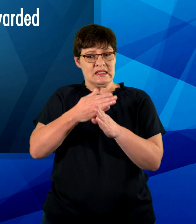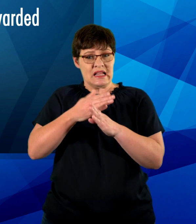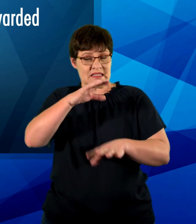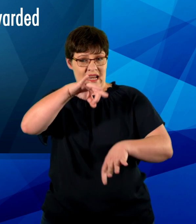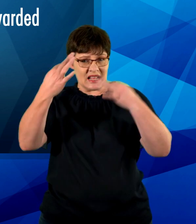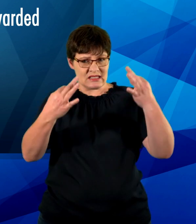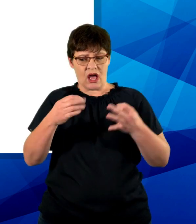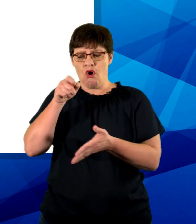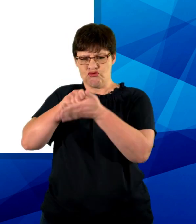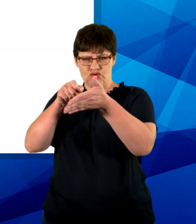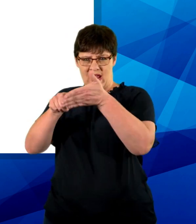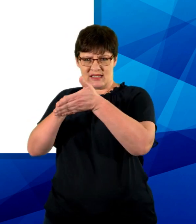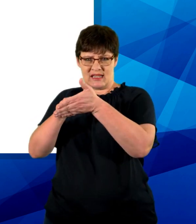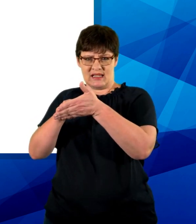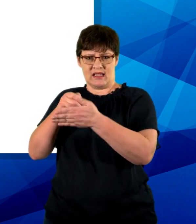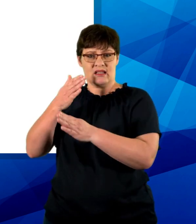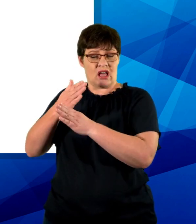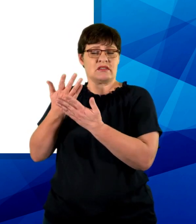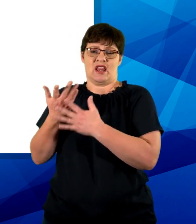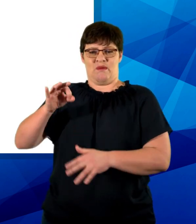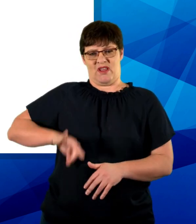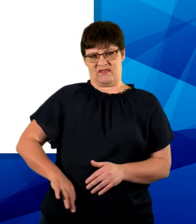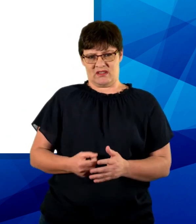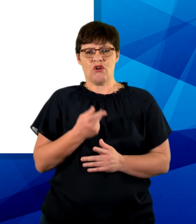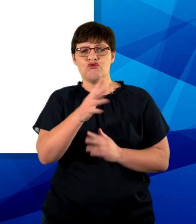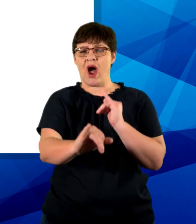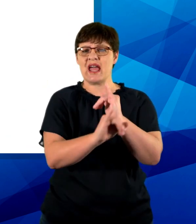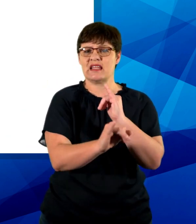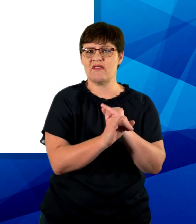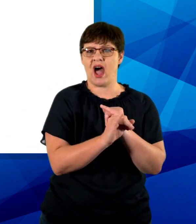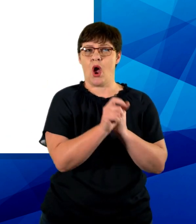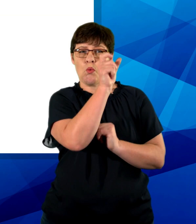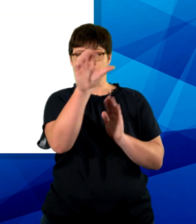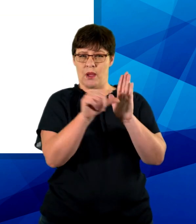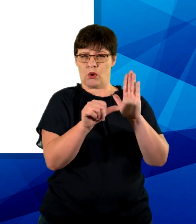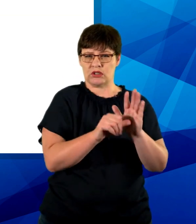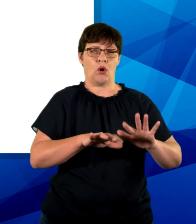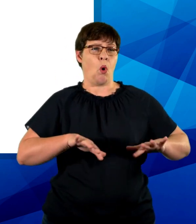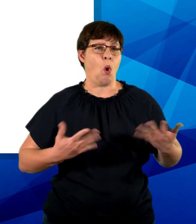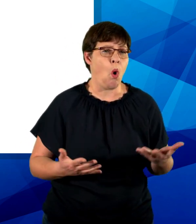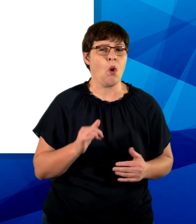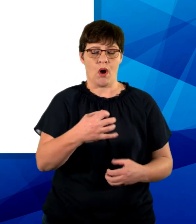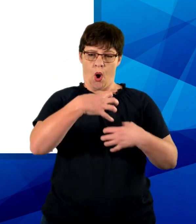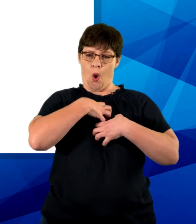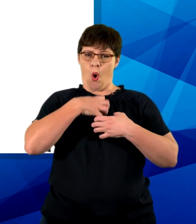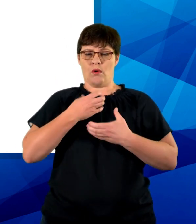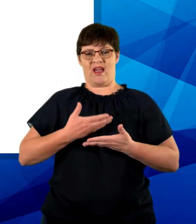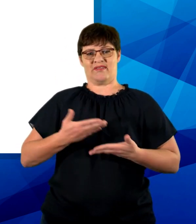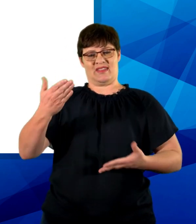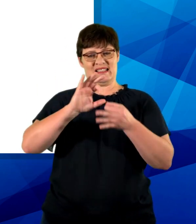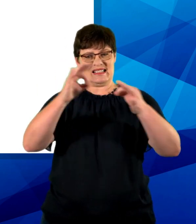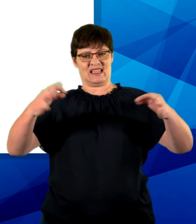analysis. Whether you identify the important words in the instructional statement or develop your own thesis